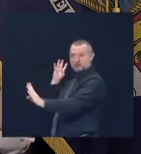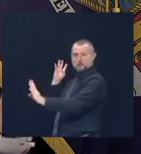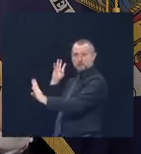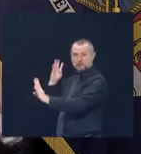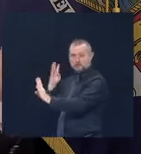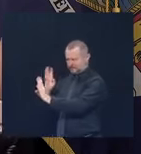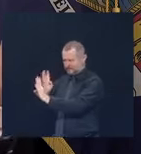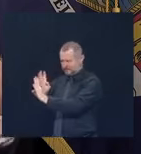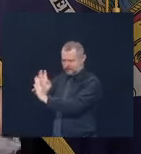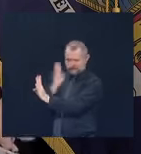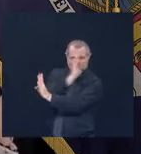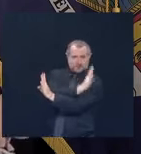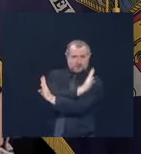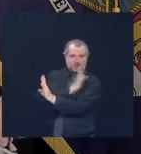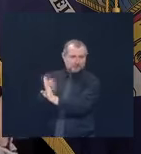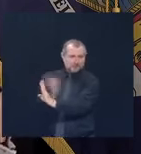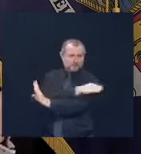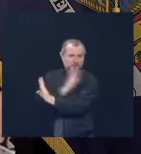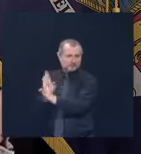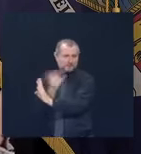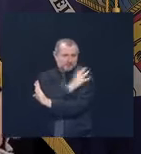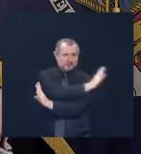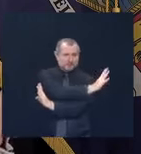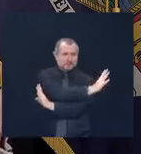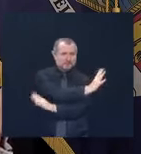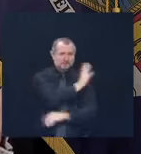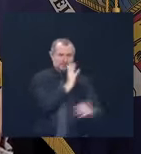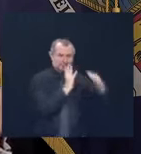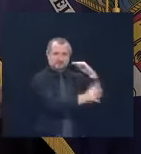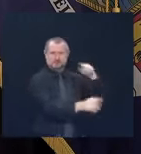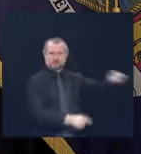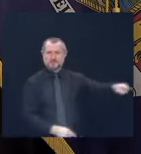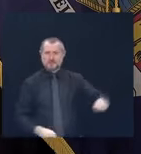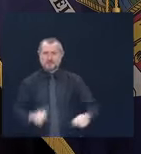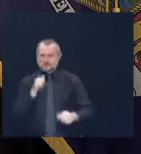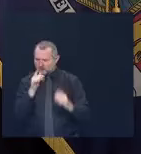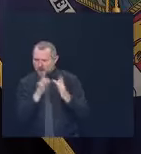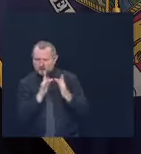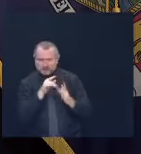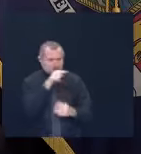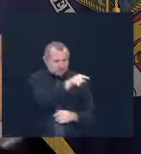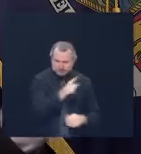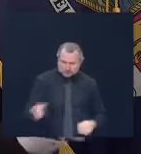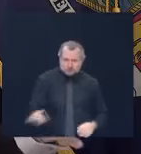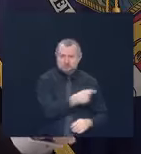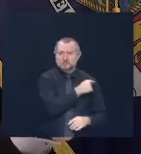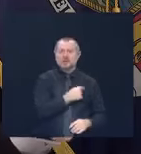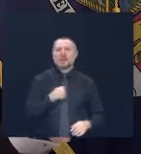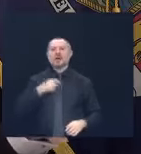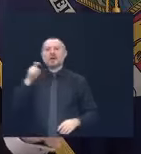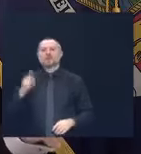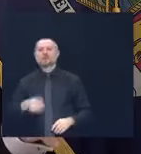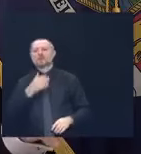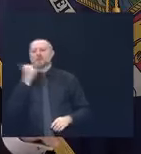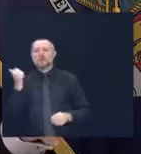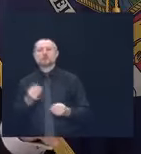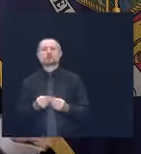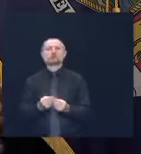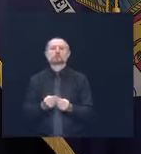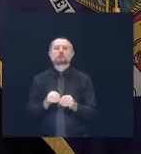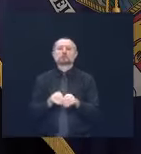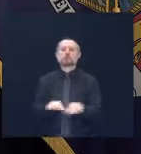420. They will tell you how long the wait is. We need to better distribute the